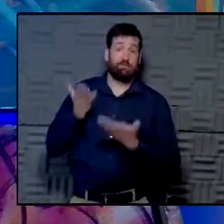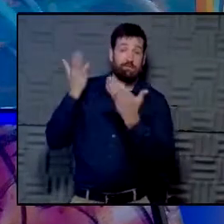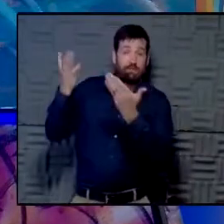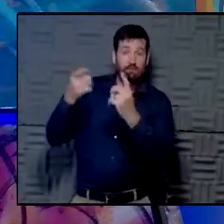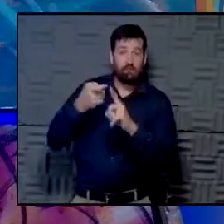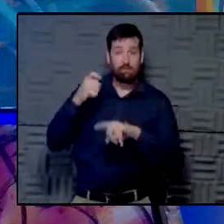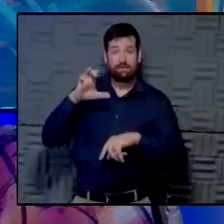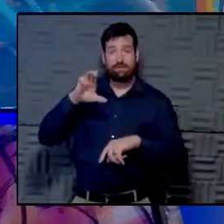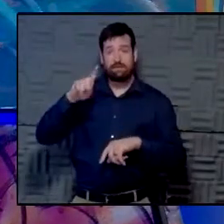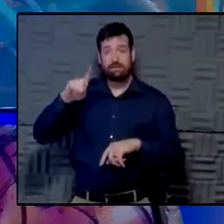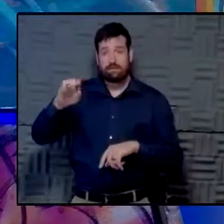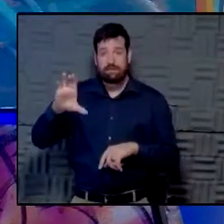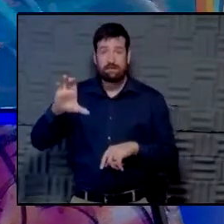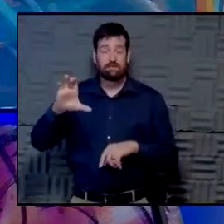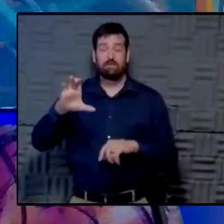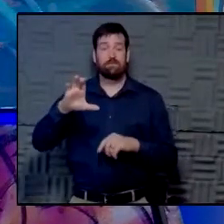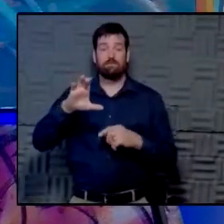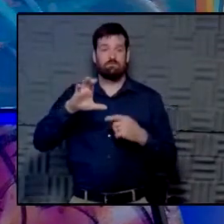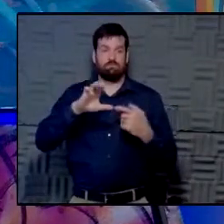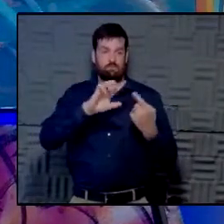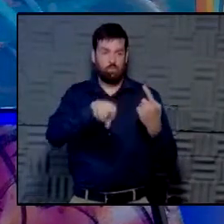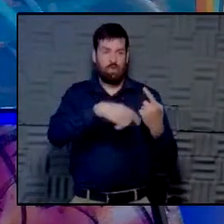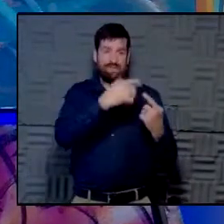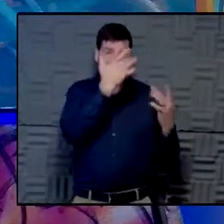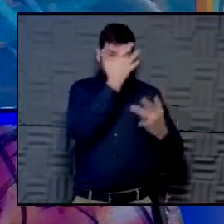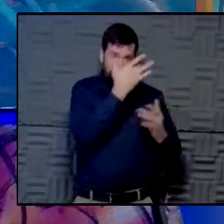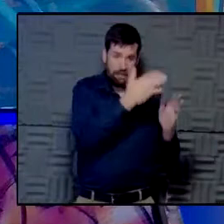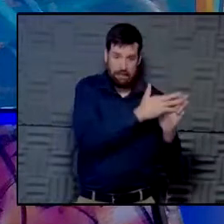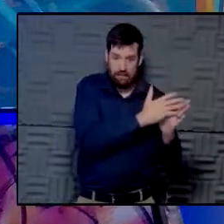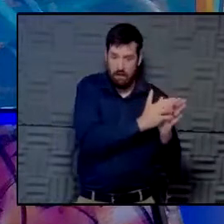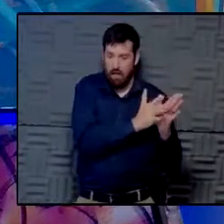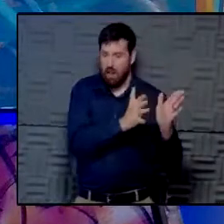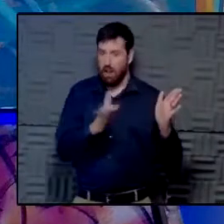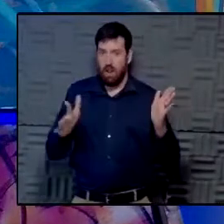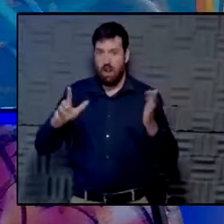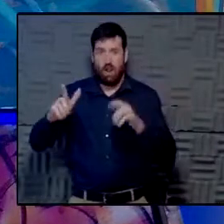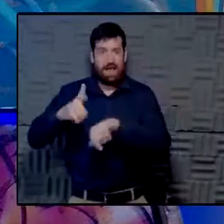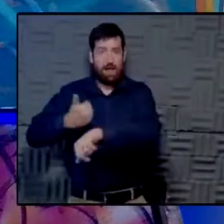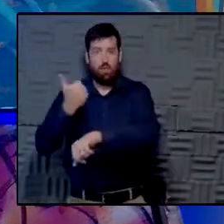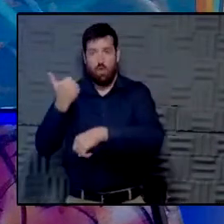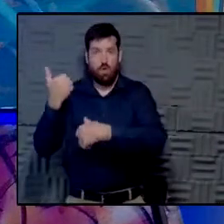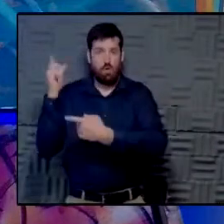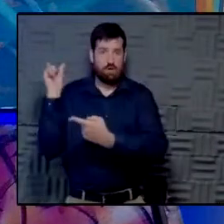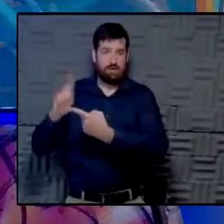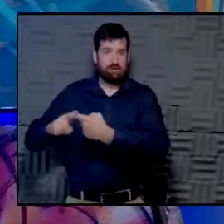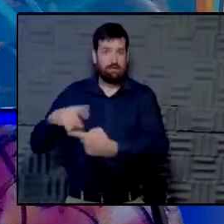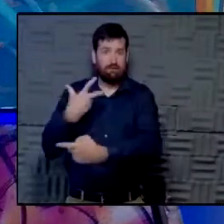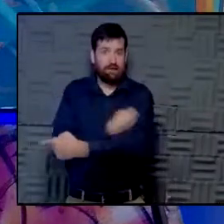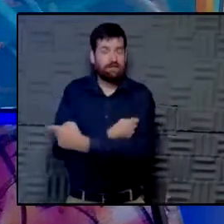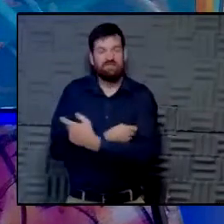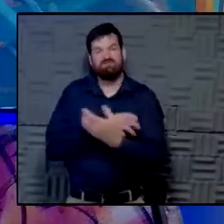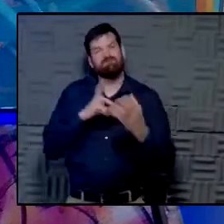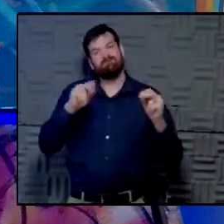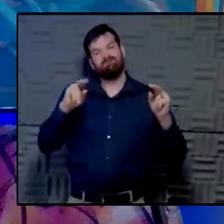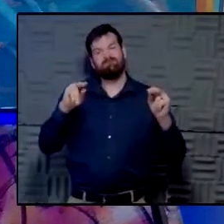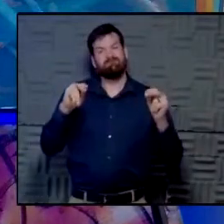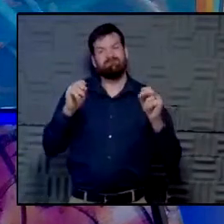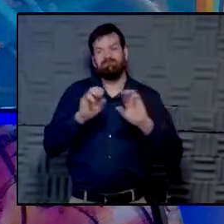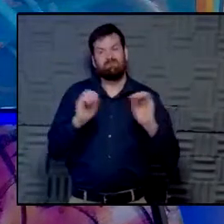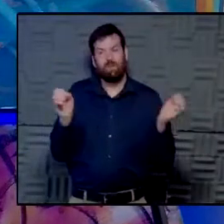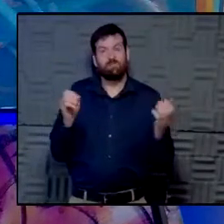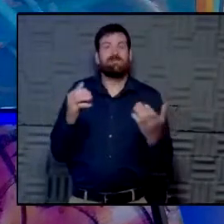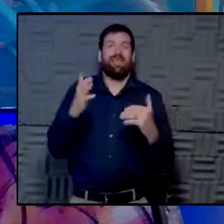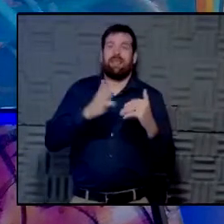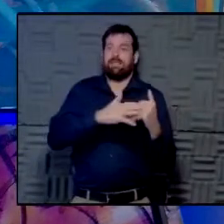is that there is no minimum time between your infection and your time to get the vaccination. We just wait that it's more than 10